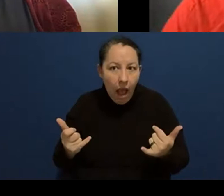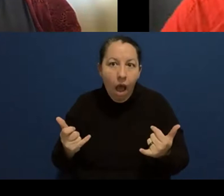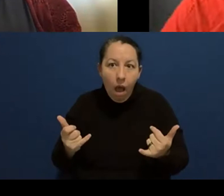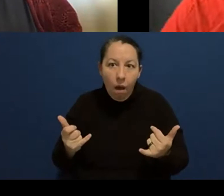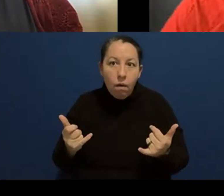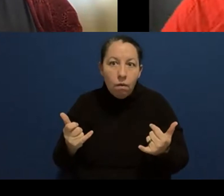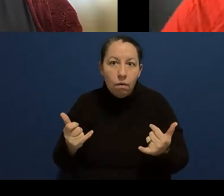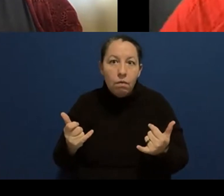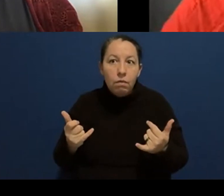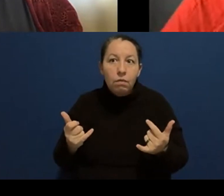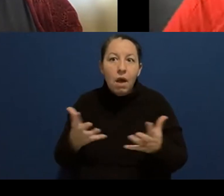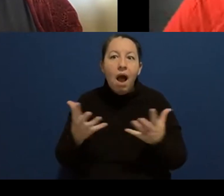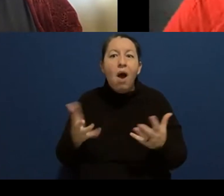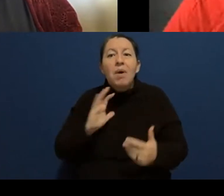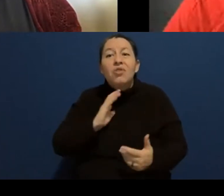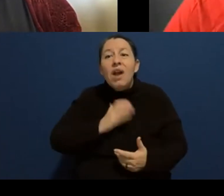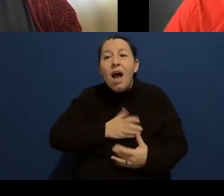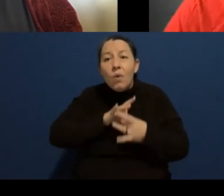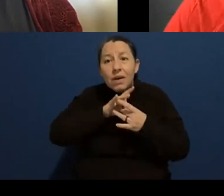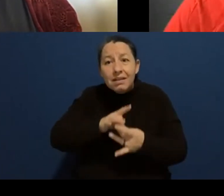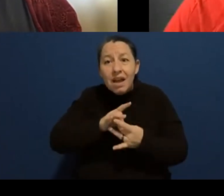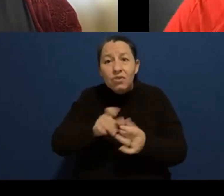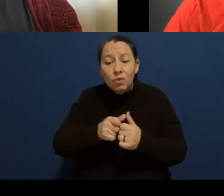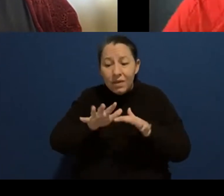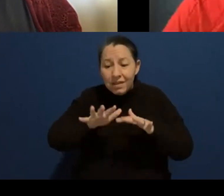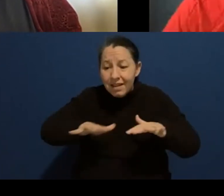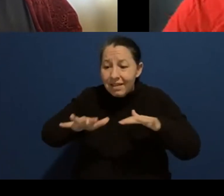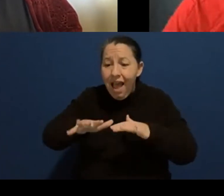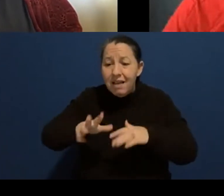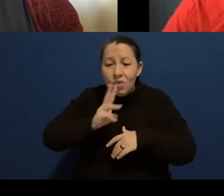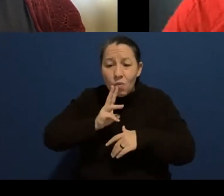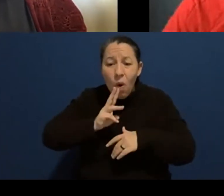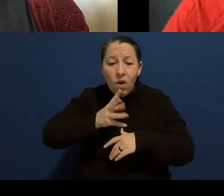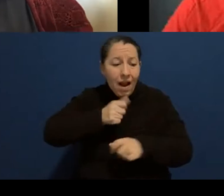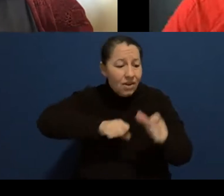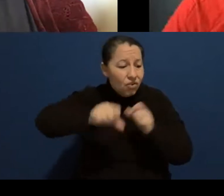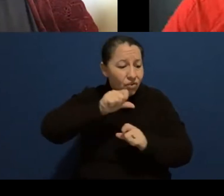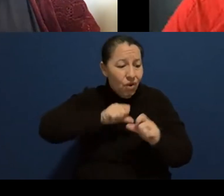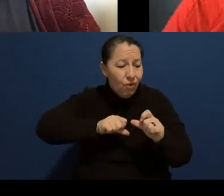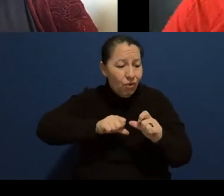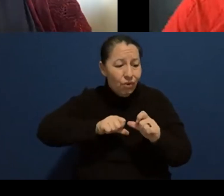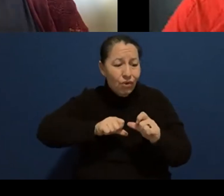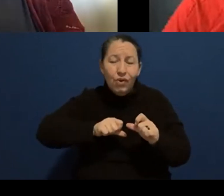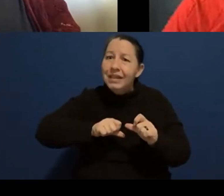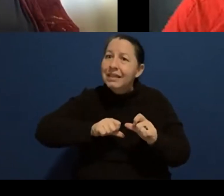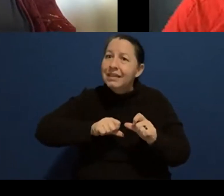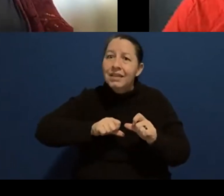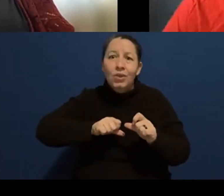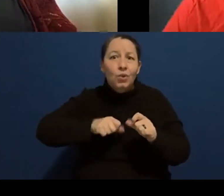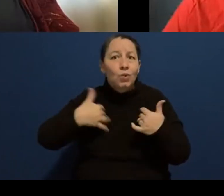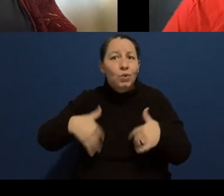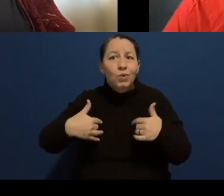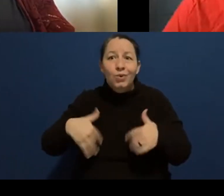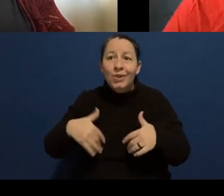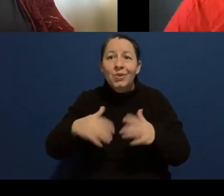our connection to the land and the water and one another is one of the best things